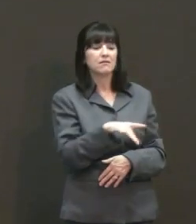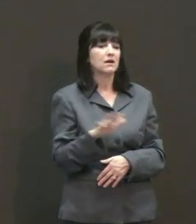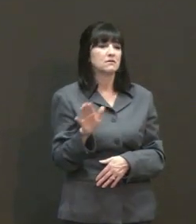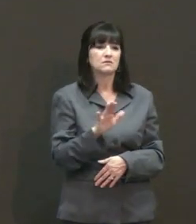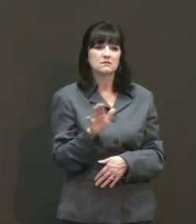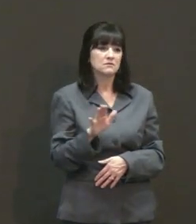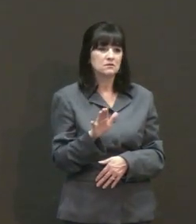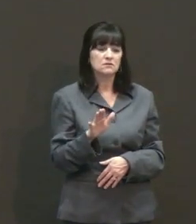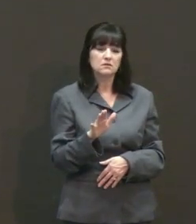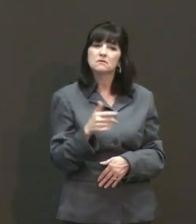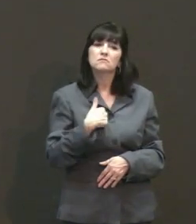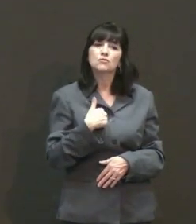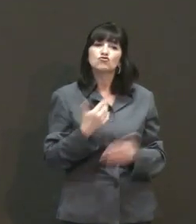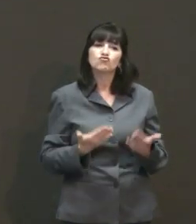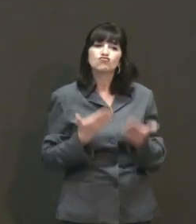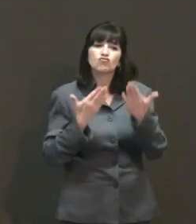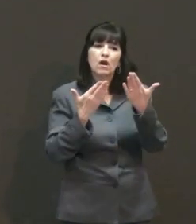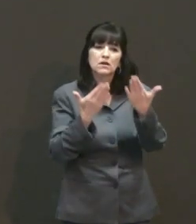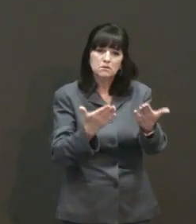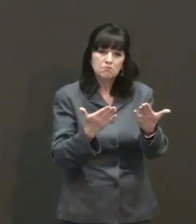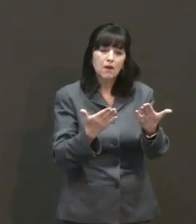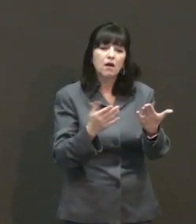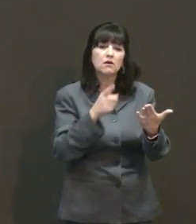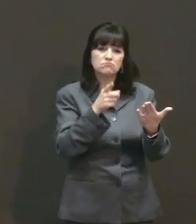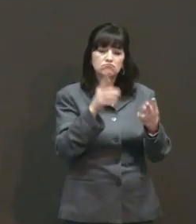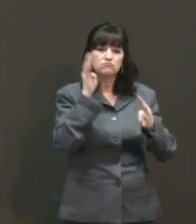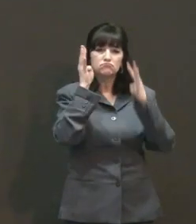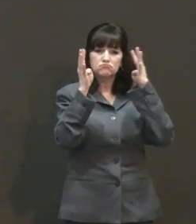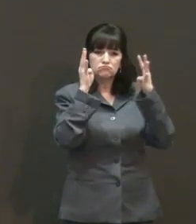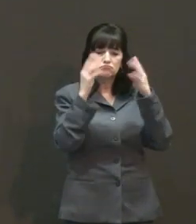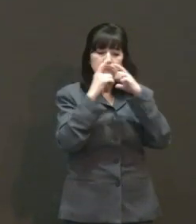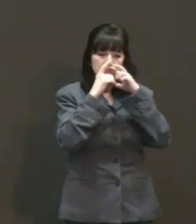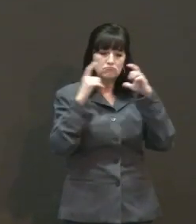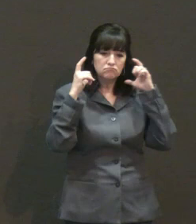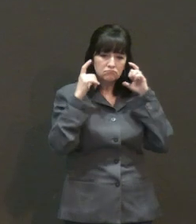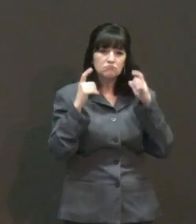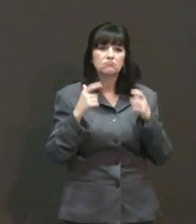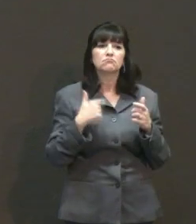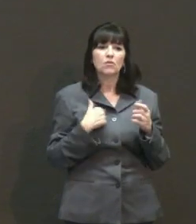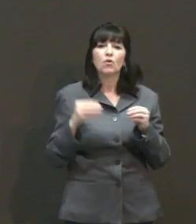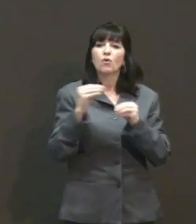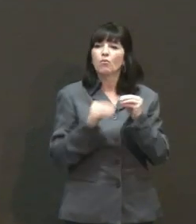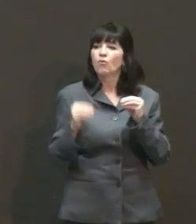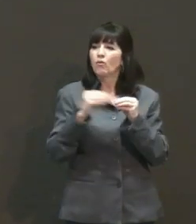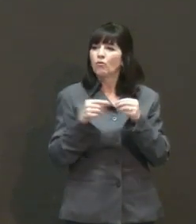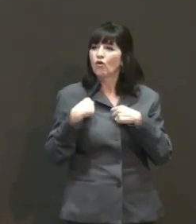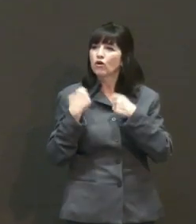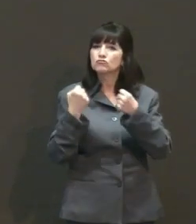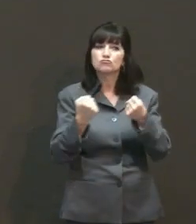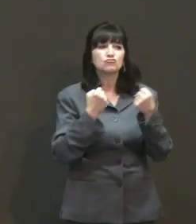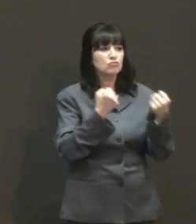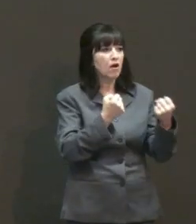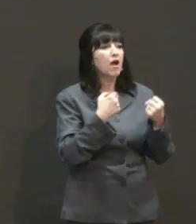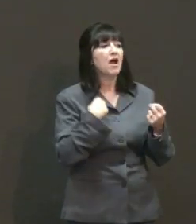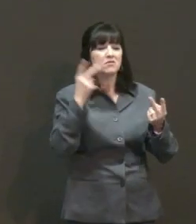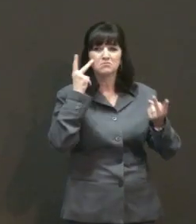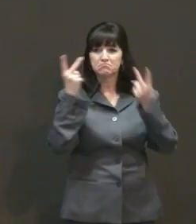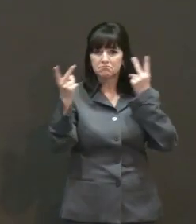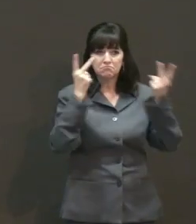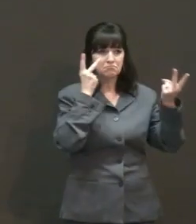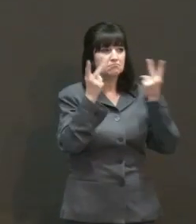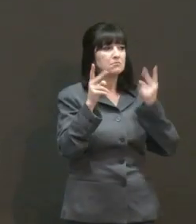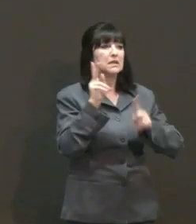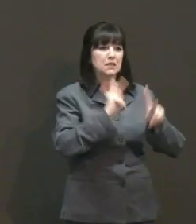and it is a recommendation, but the more I travel around in the car, I see more and more people who are